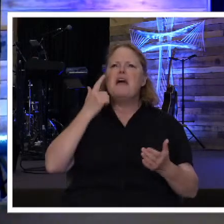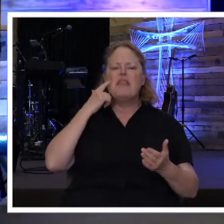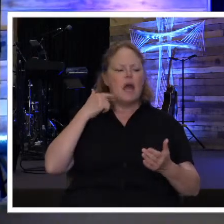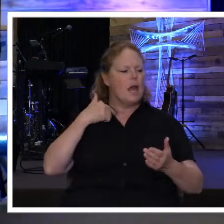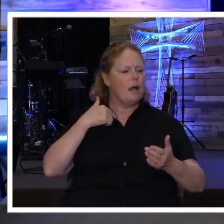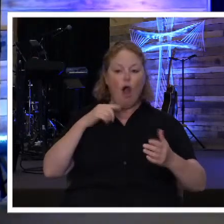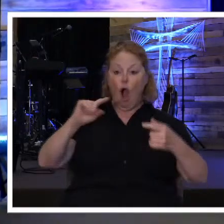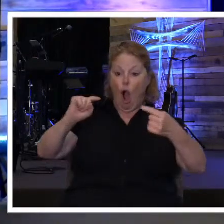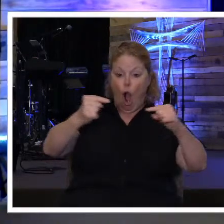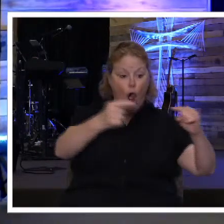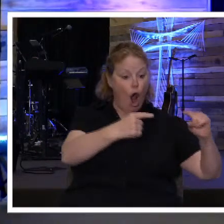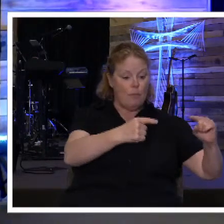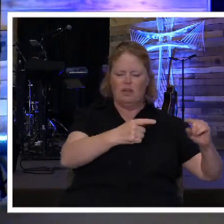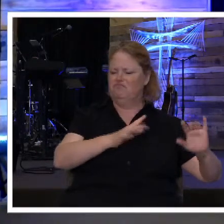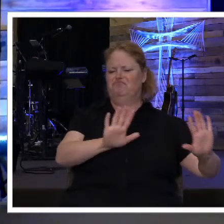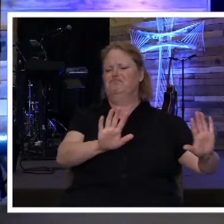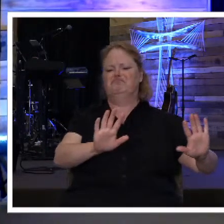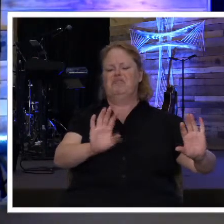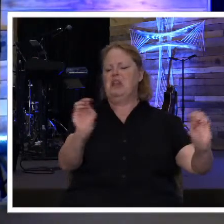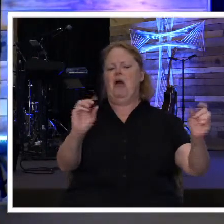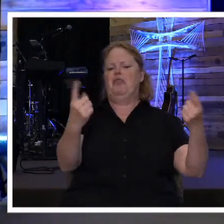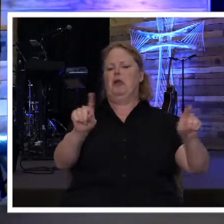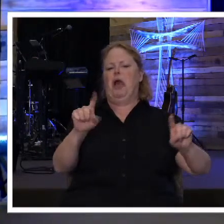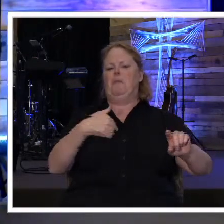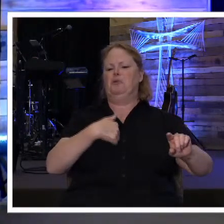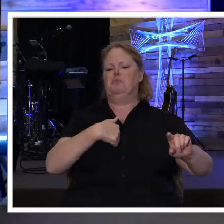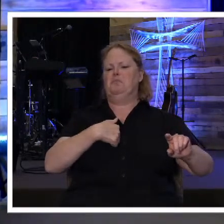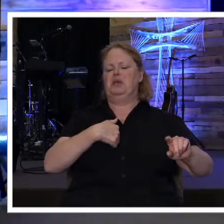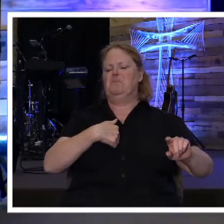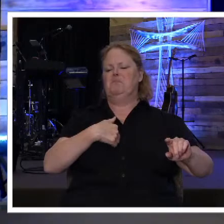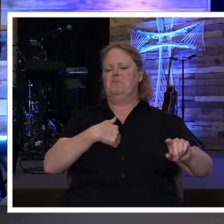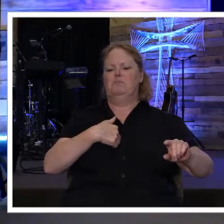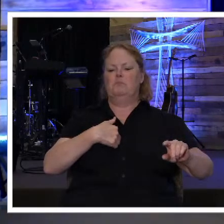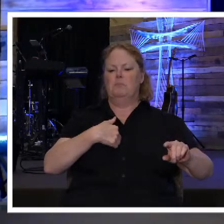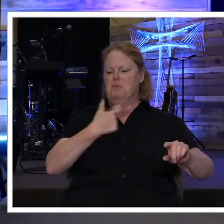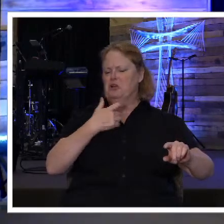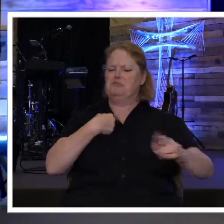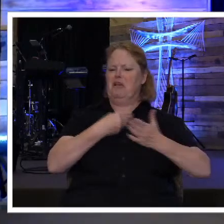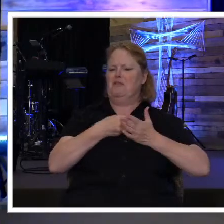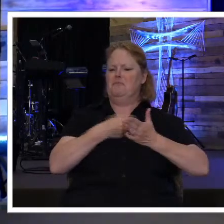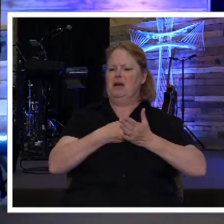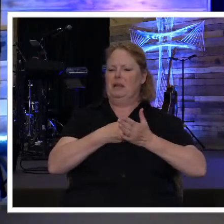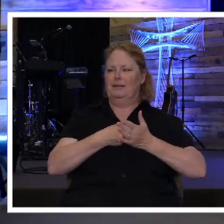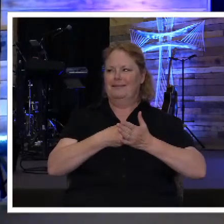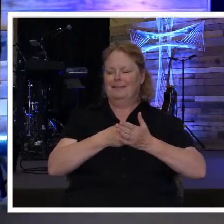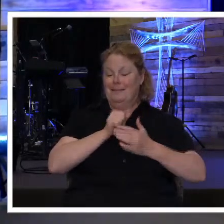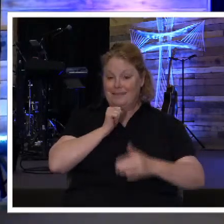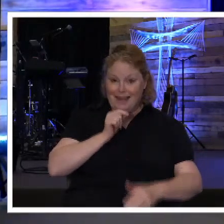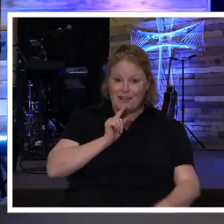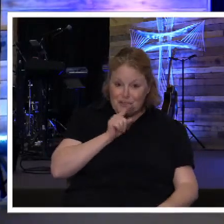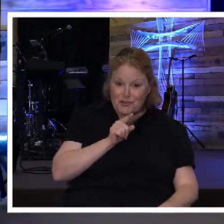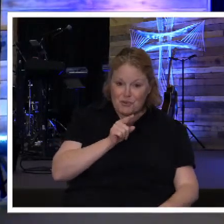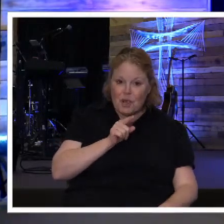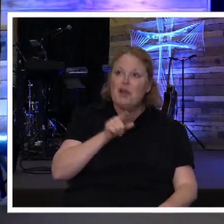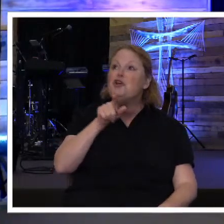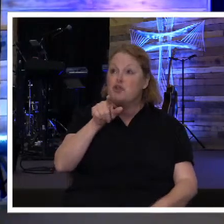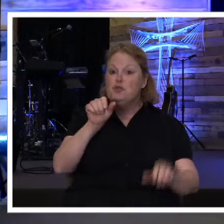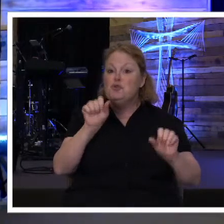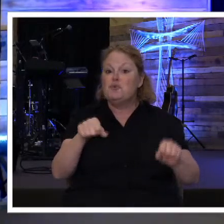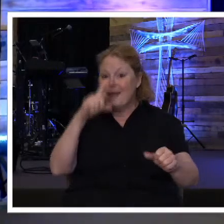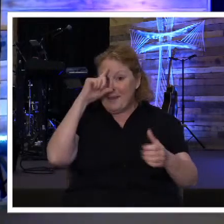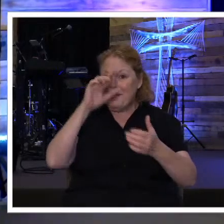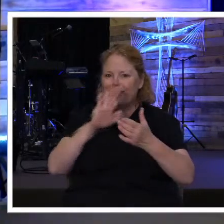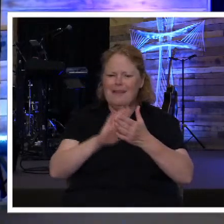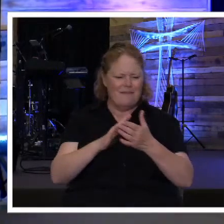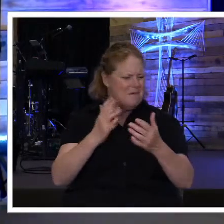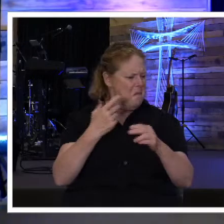insulated from harm when you are not. It will falsely make you believe that you can rest and